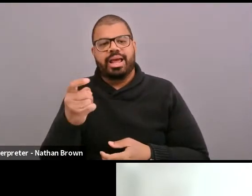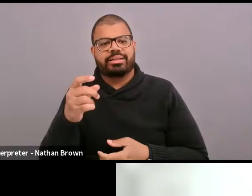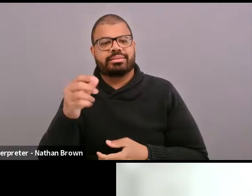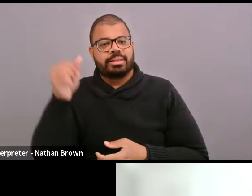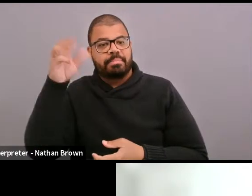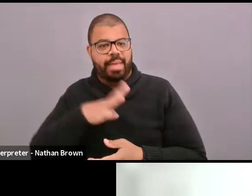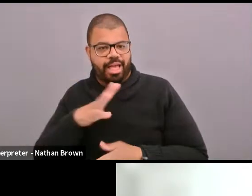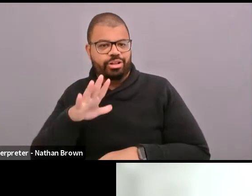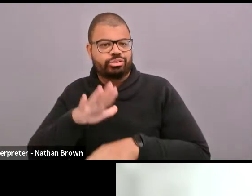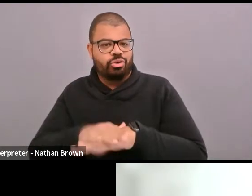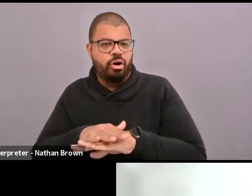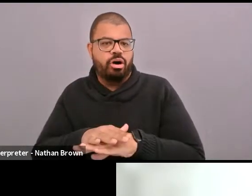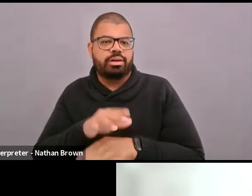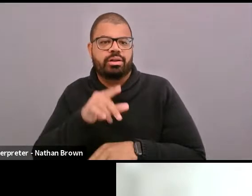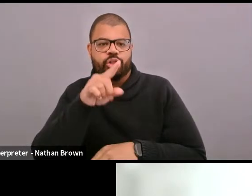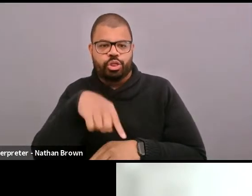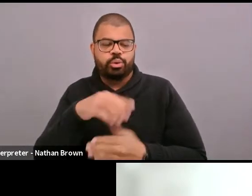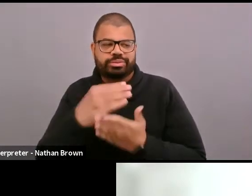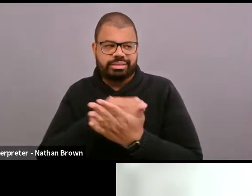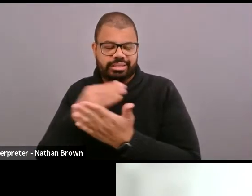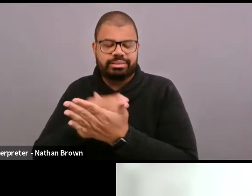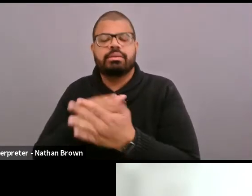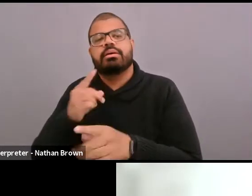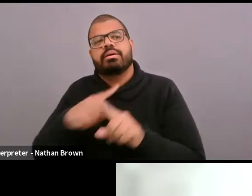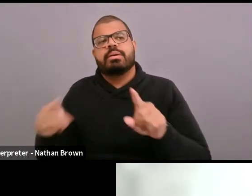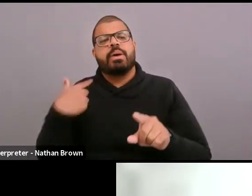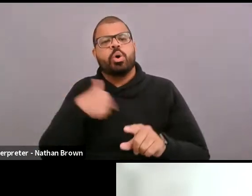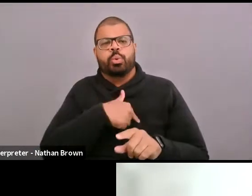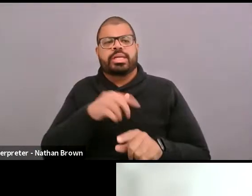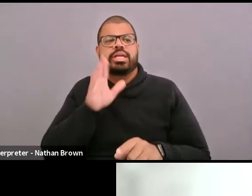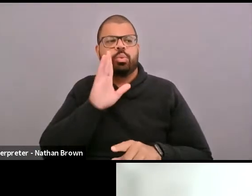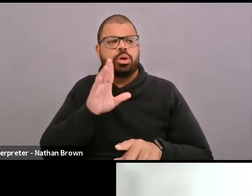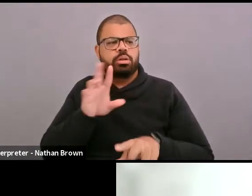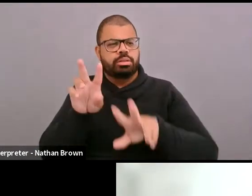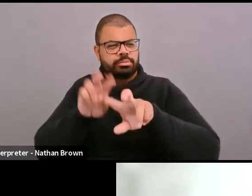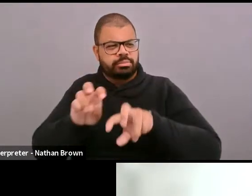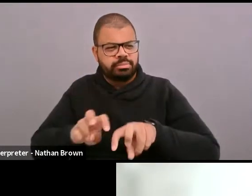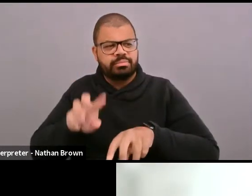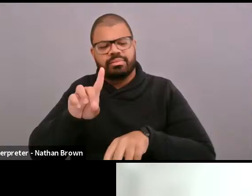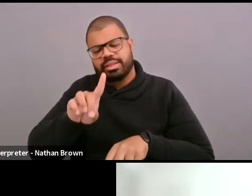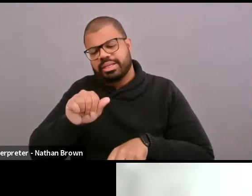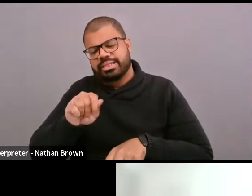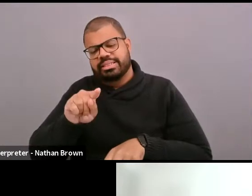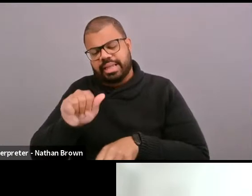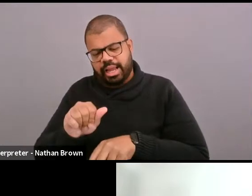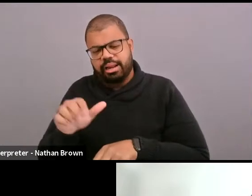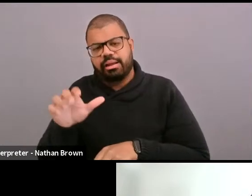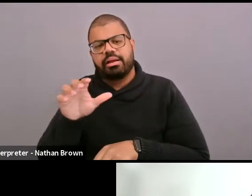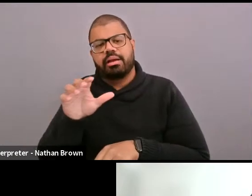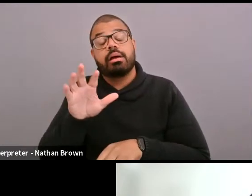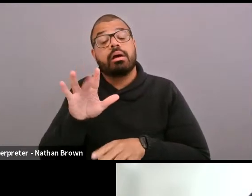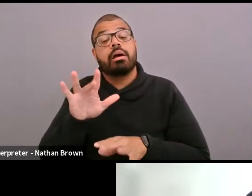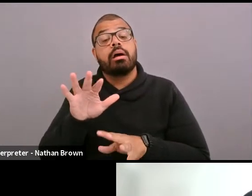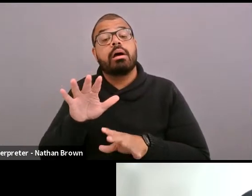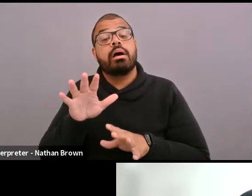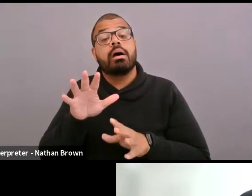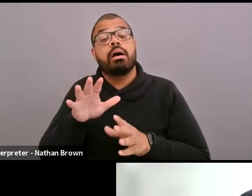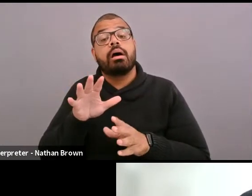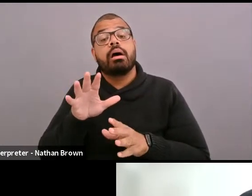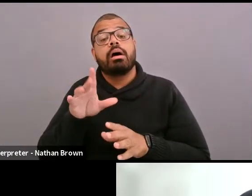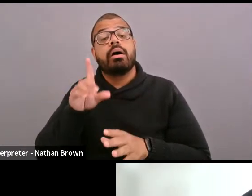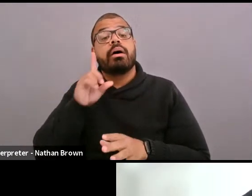dismissal. But we are going to be looking into those numbers. As for looking at